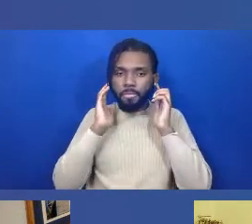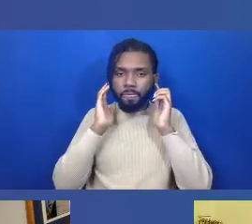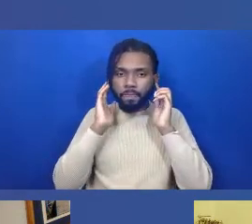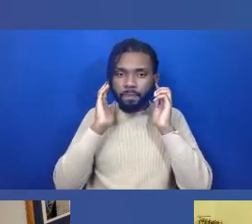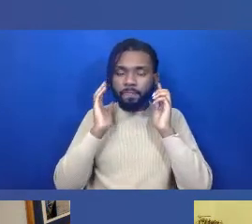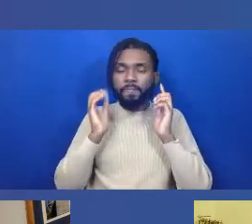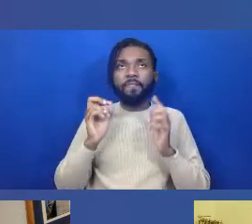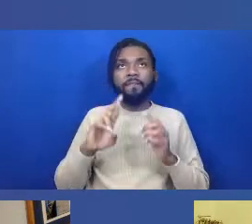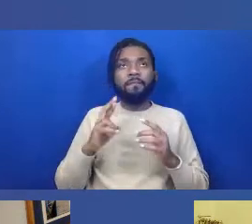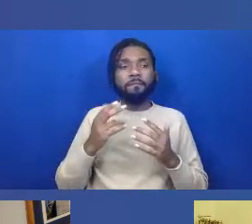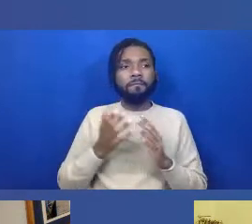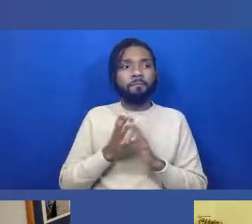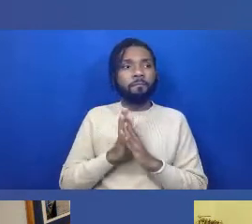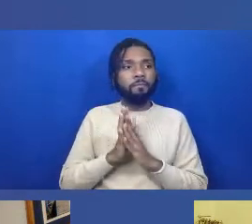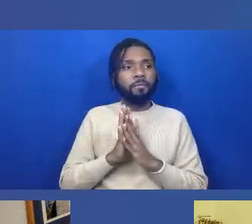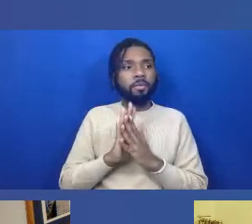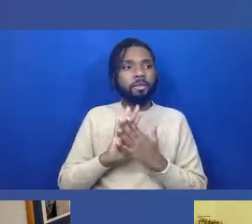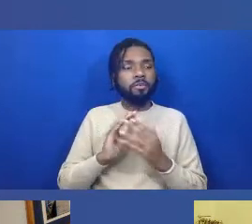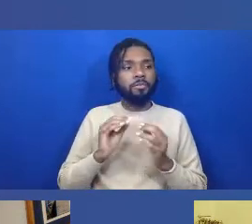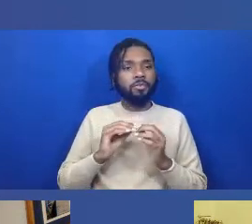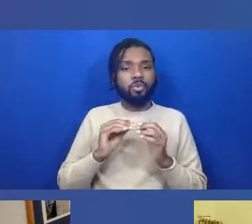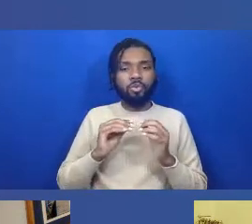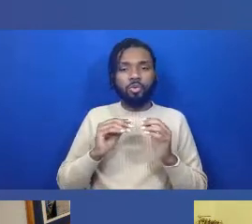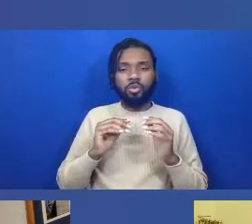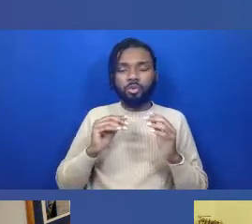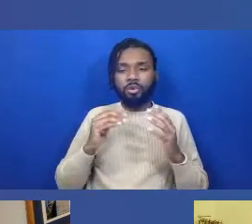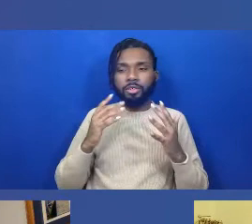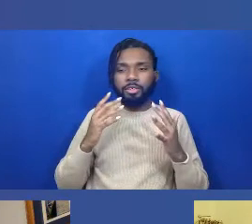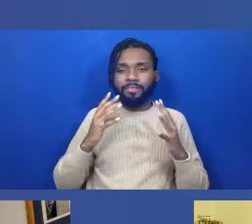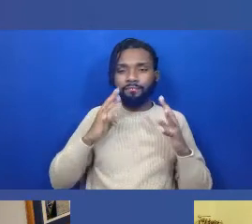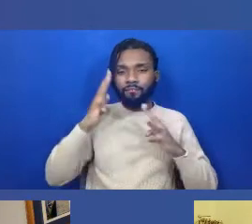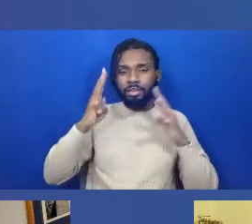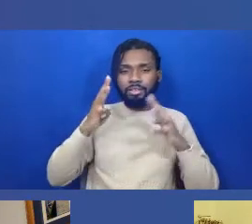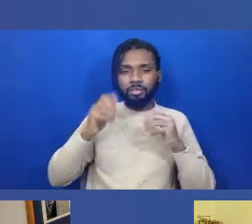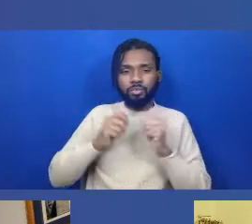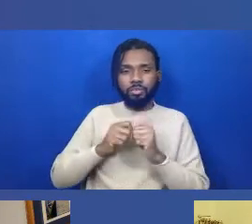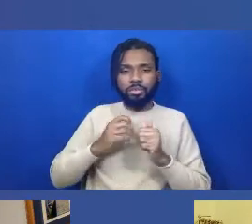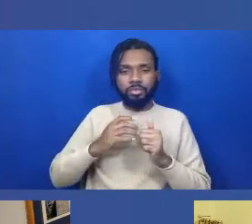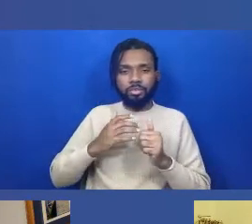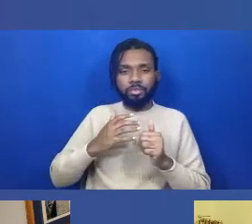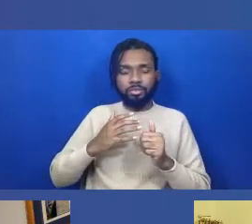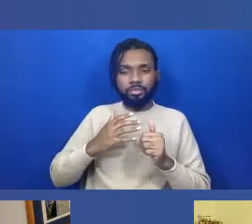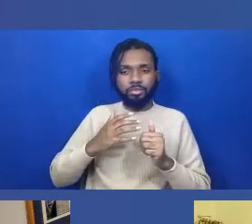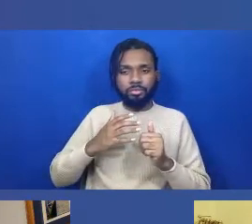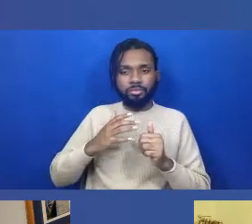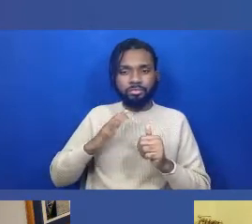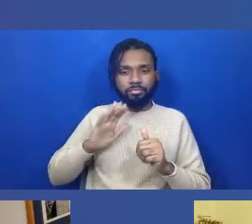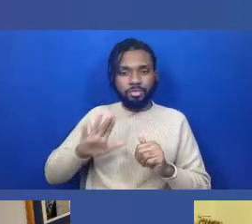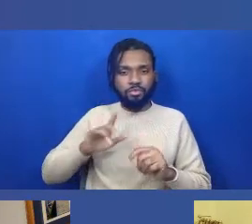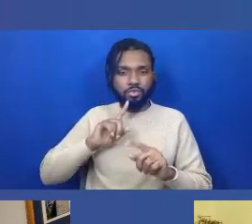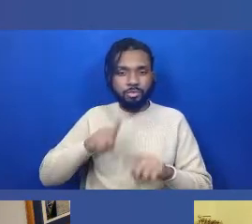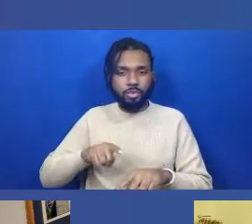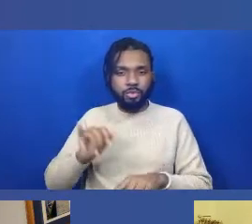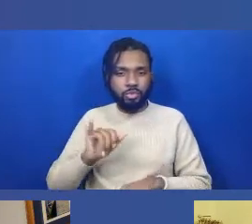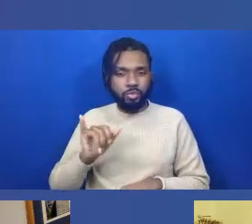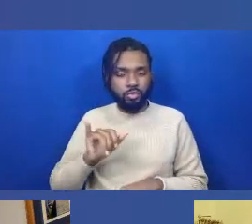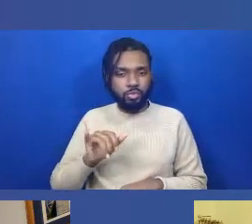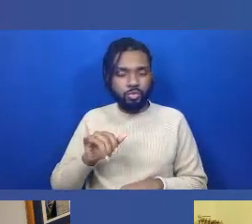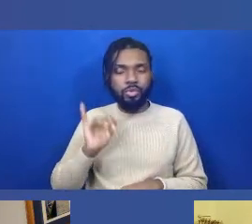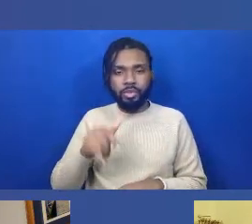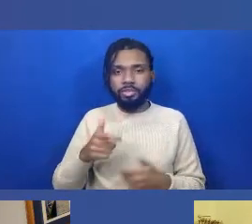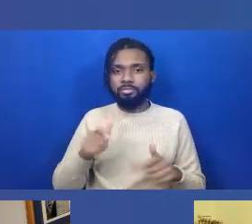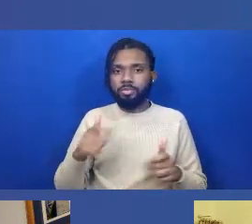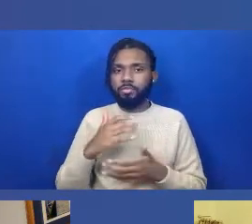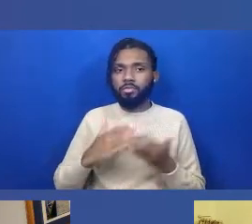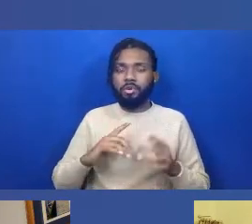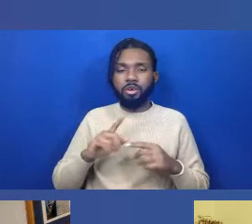more inventive and responsive to. that's a huge part of what that pitch is going to